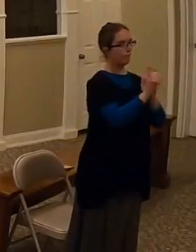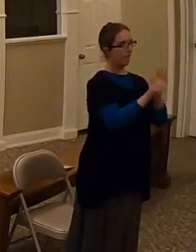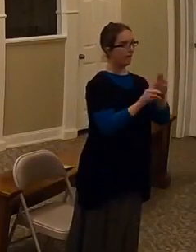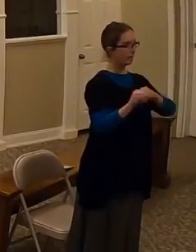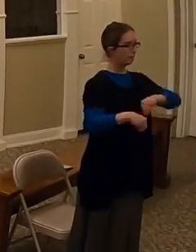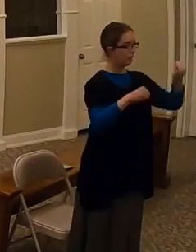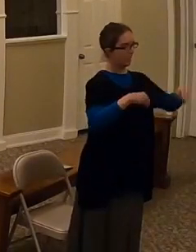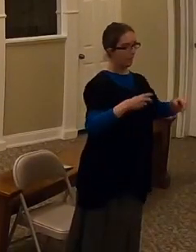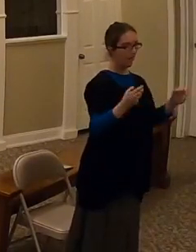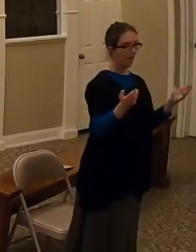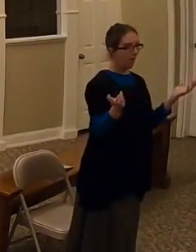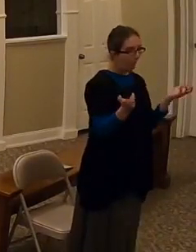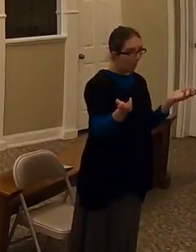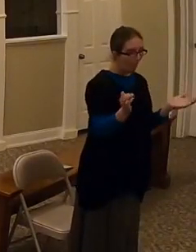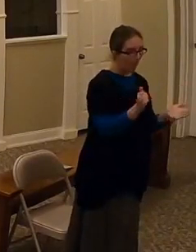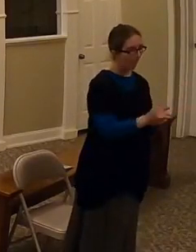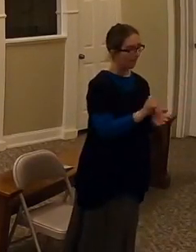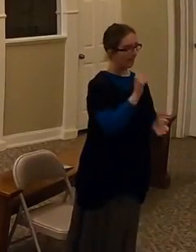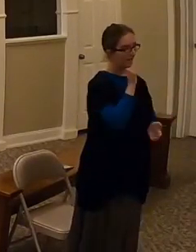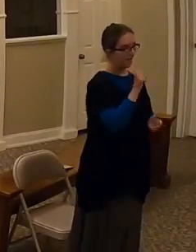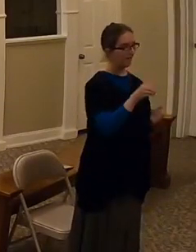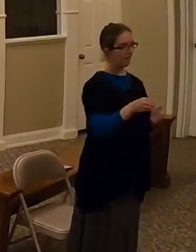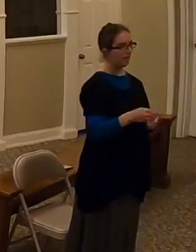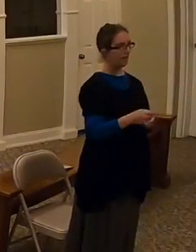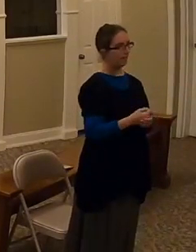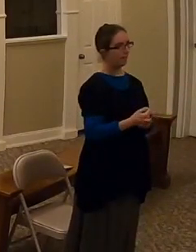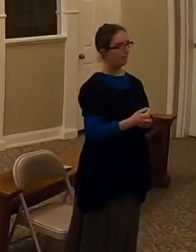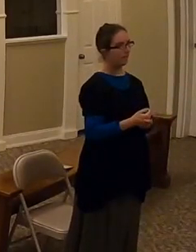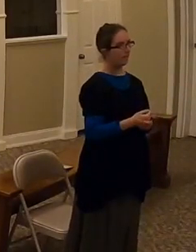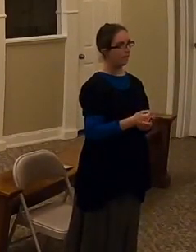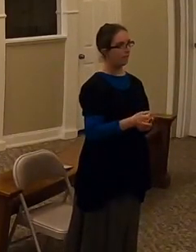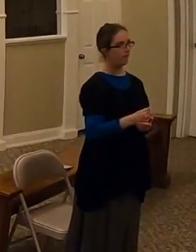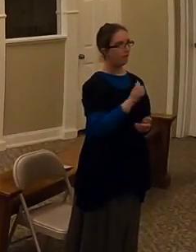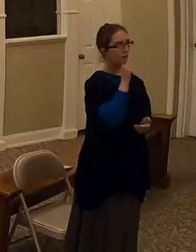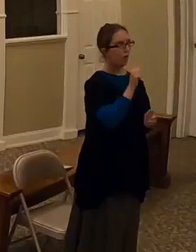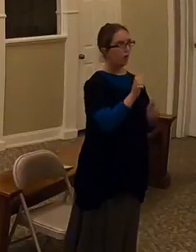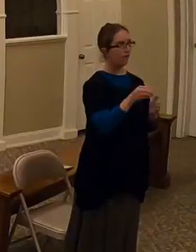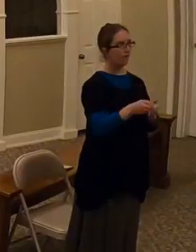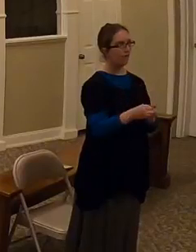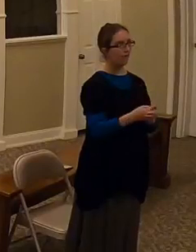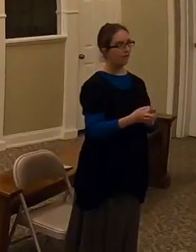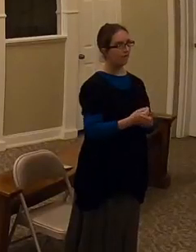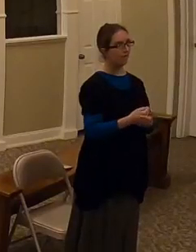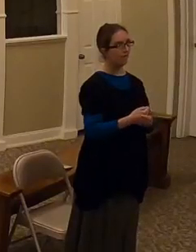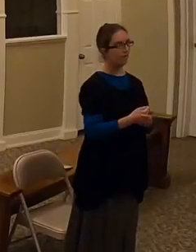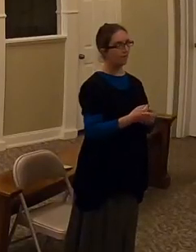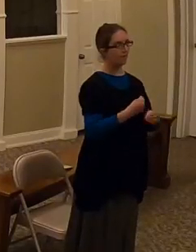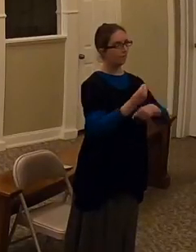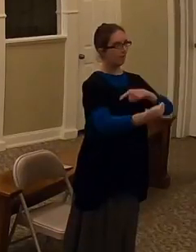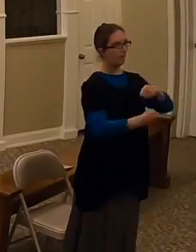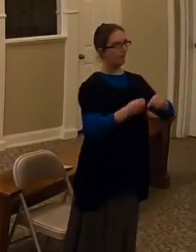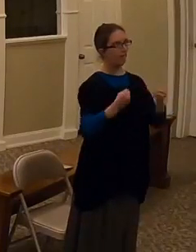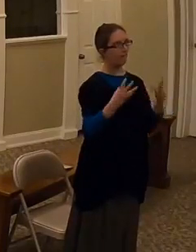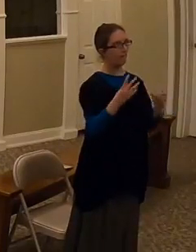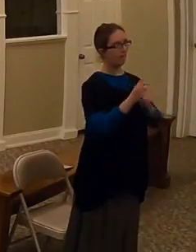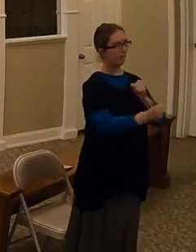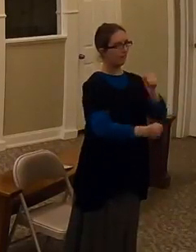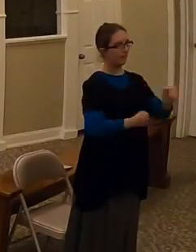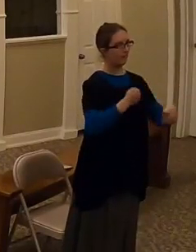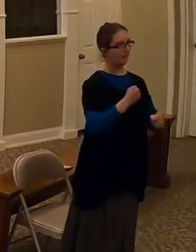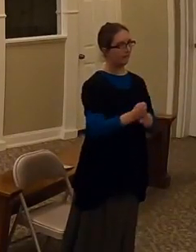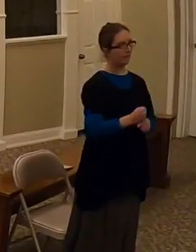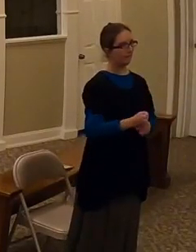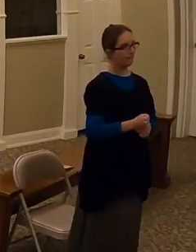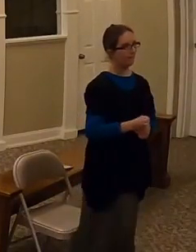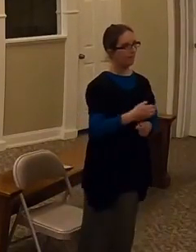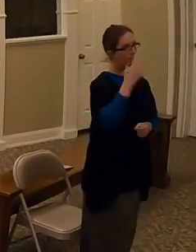that? Yeah. It ain't the New Age. The New Age movement is not new. No. It's been around for centuries.